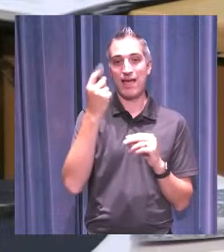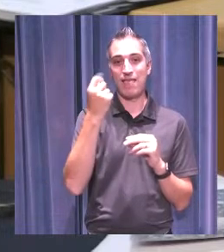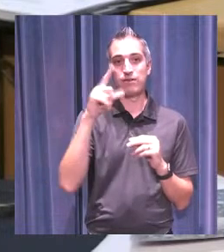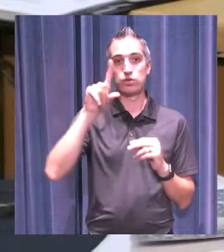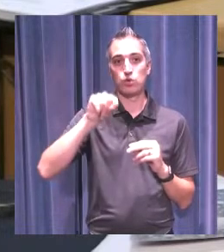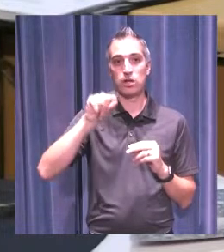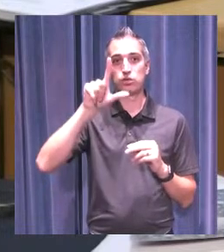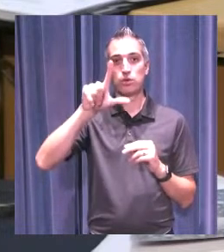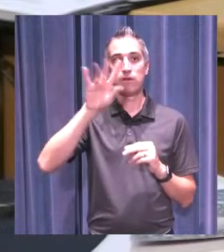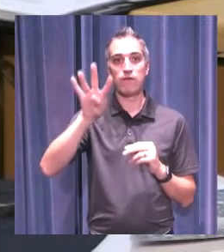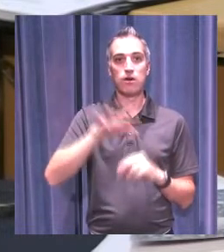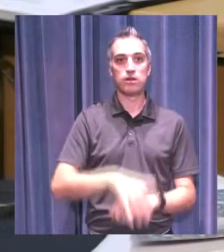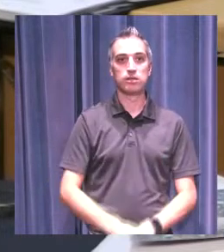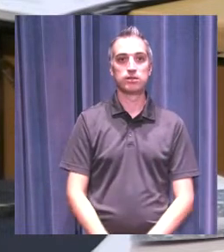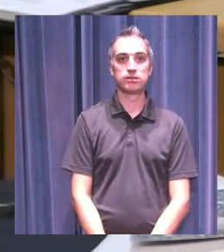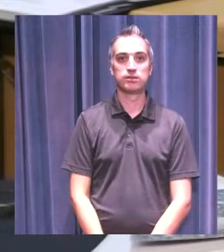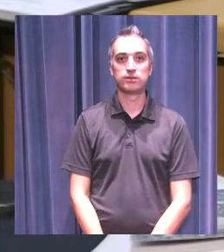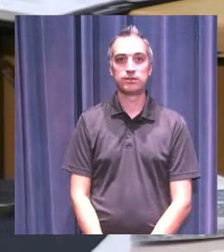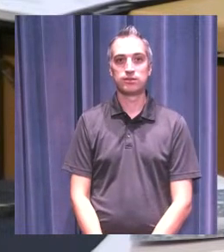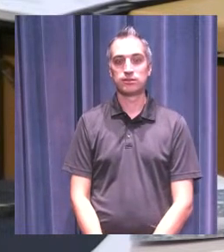2024.